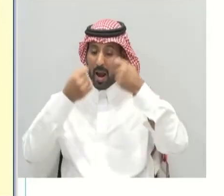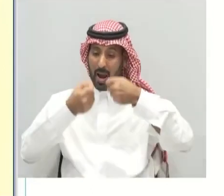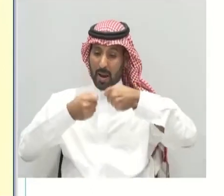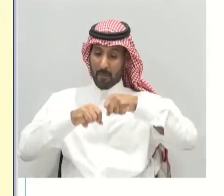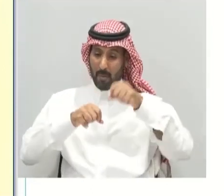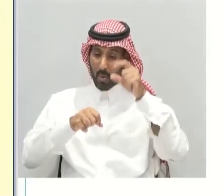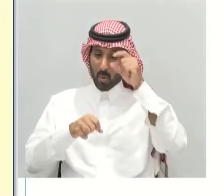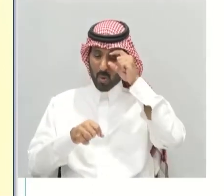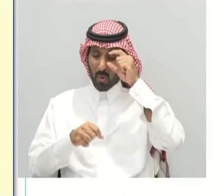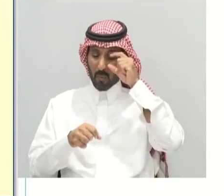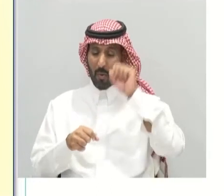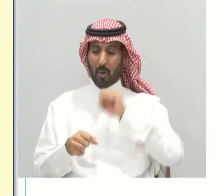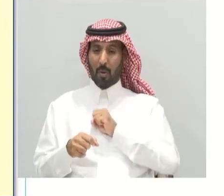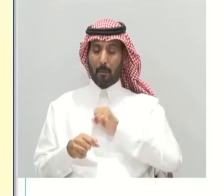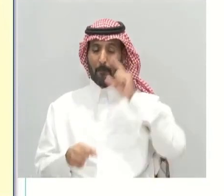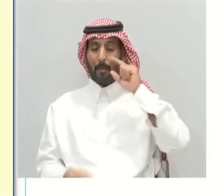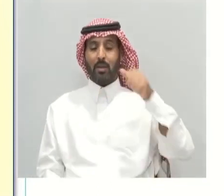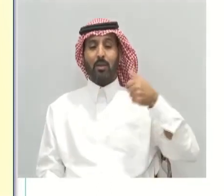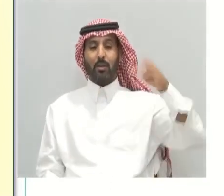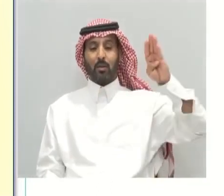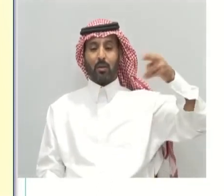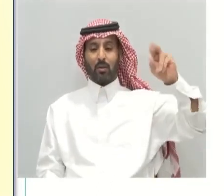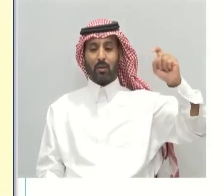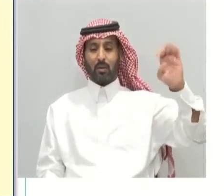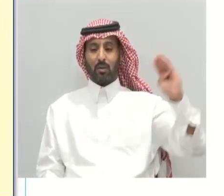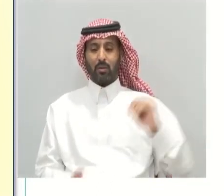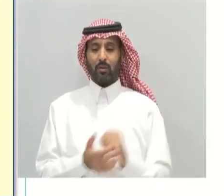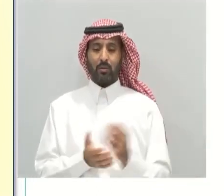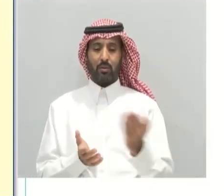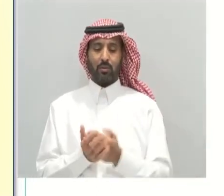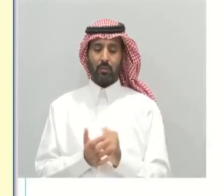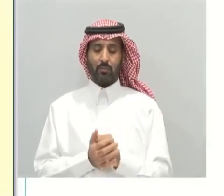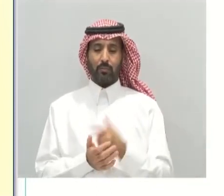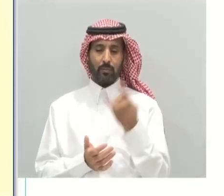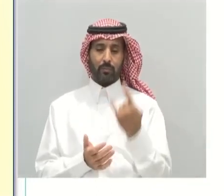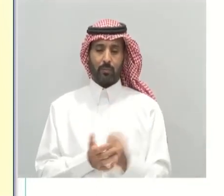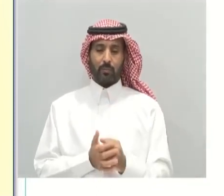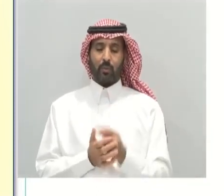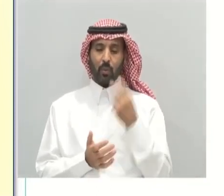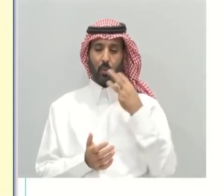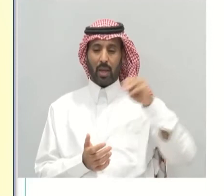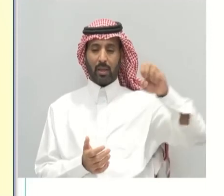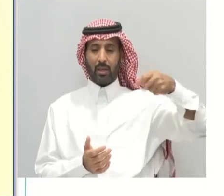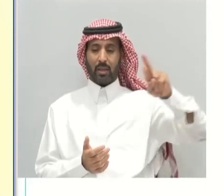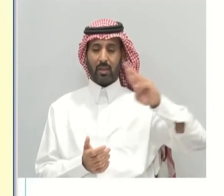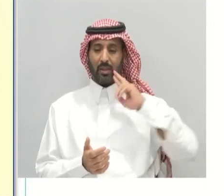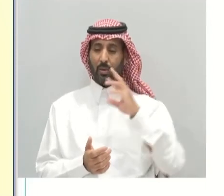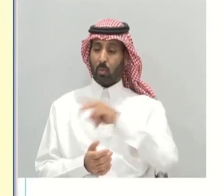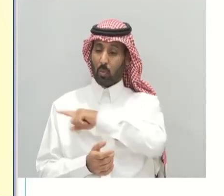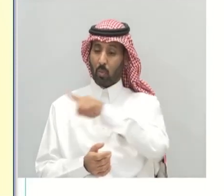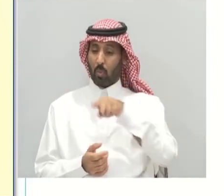broke. I broke my glasses. Number 10, wear,